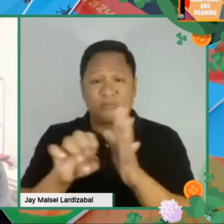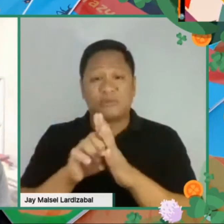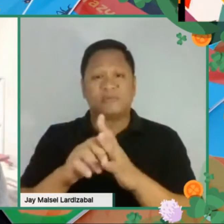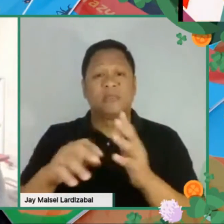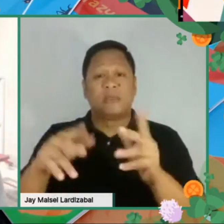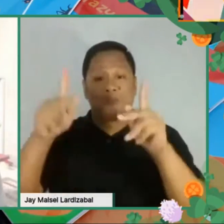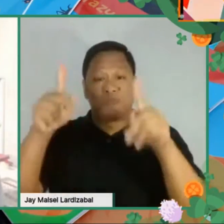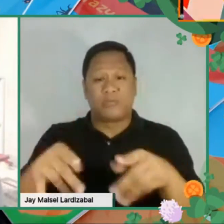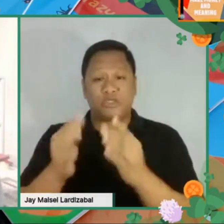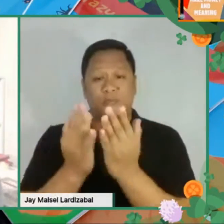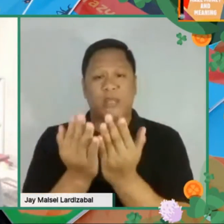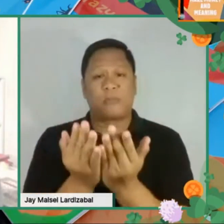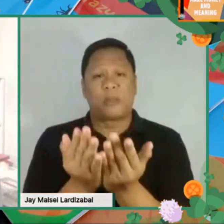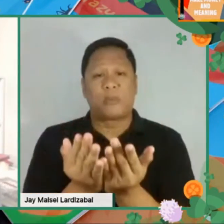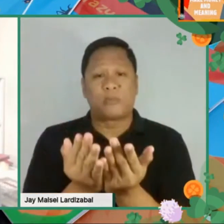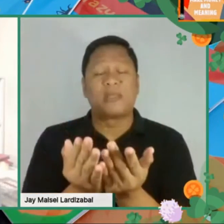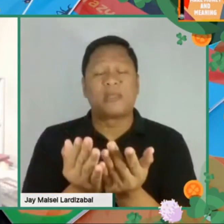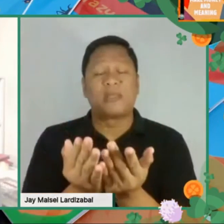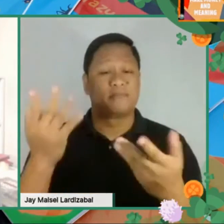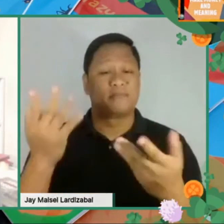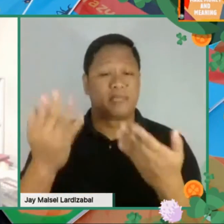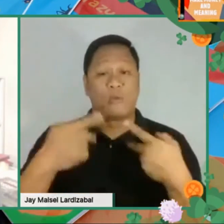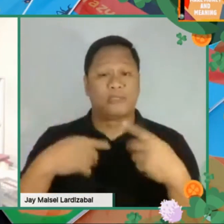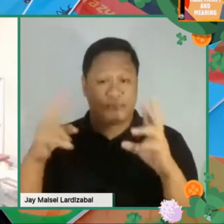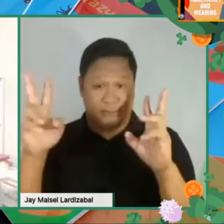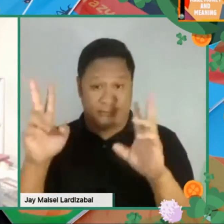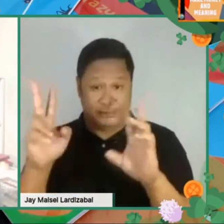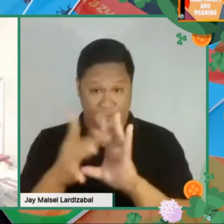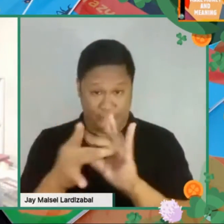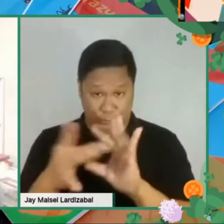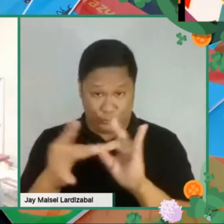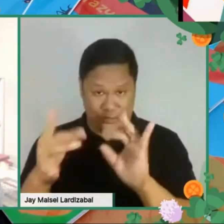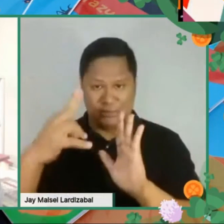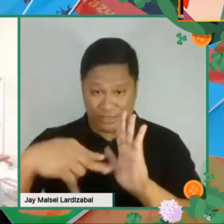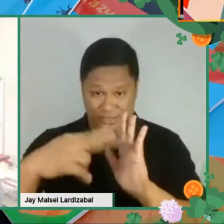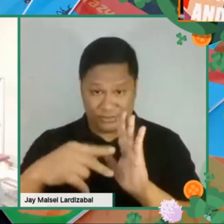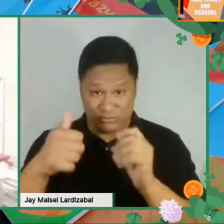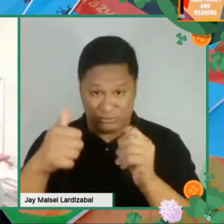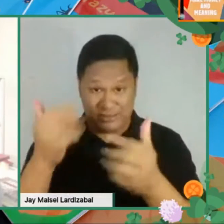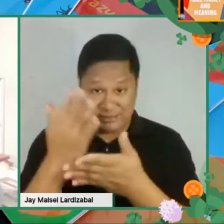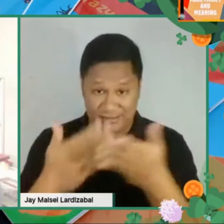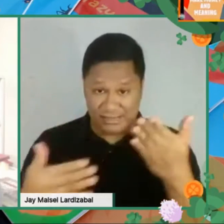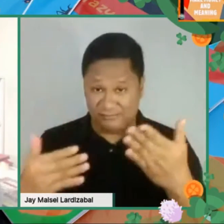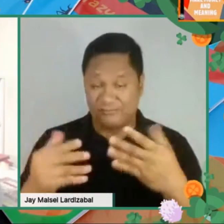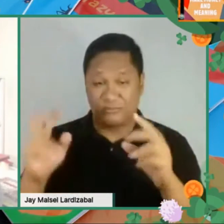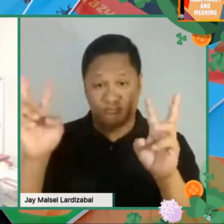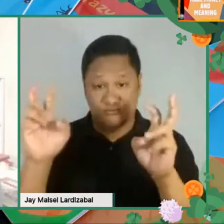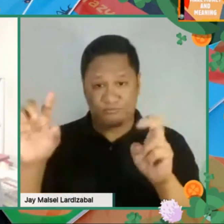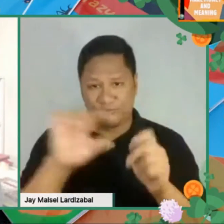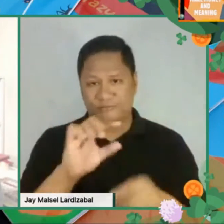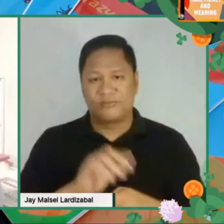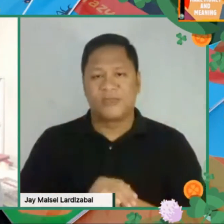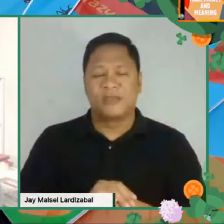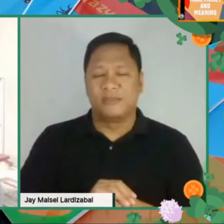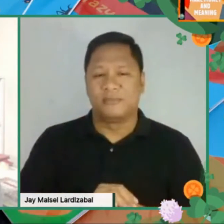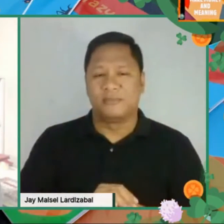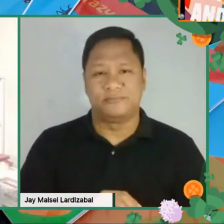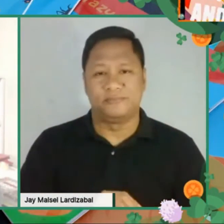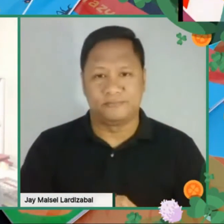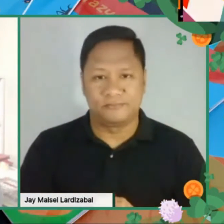read some part. Oh, thank you. So, Thank you, Kara. so they